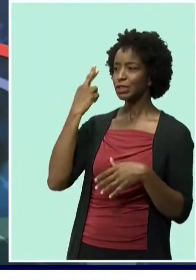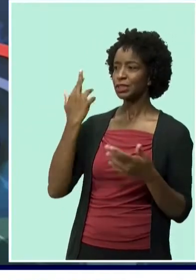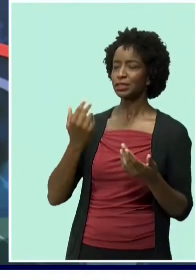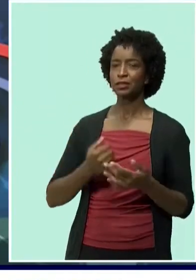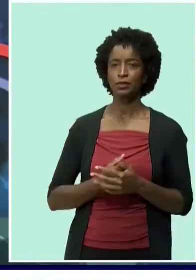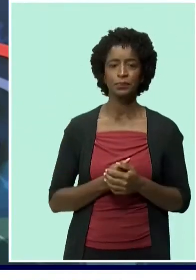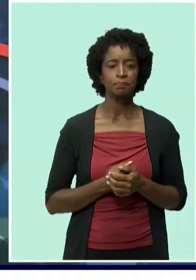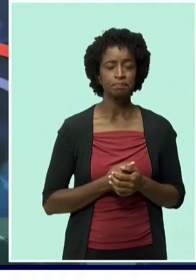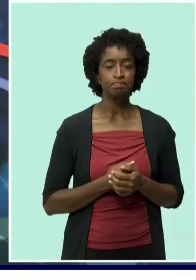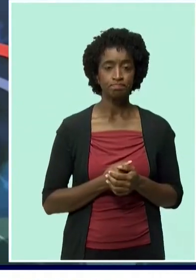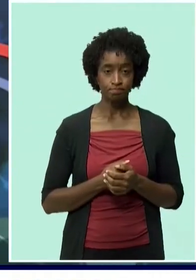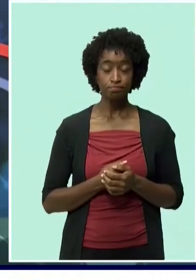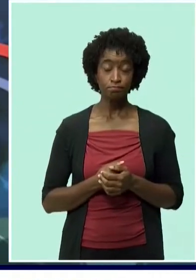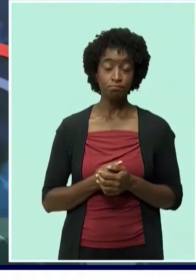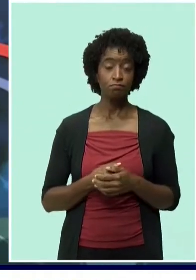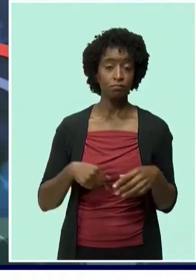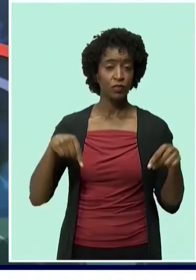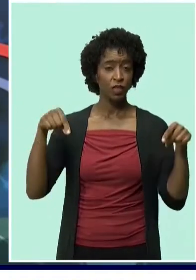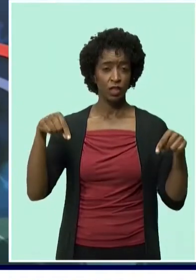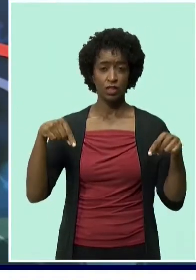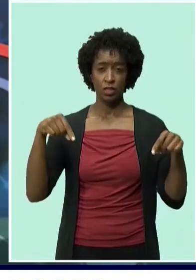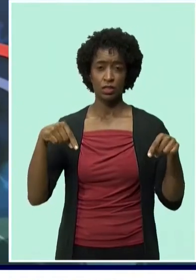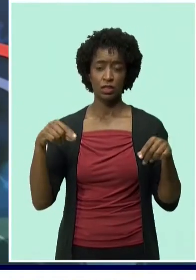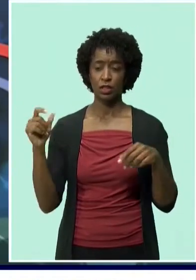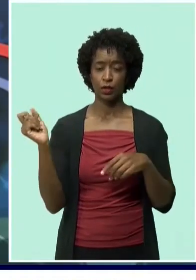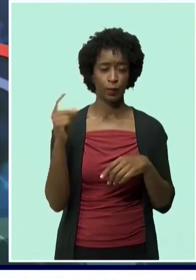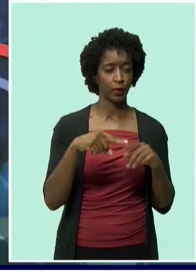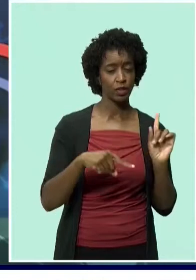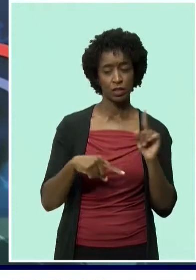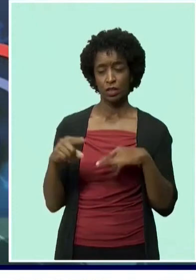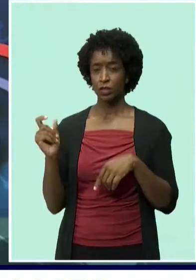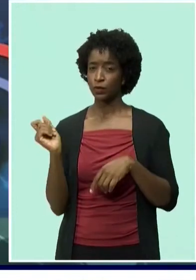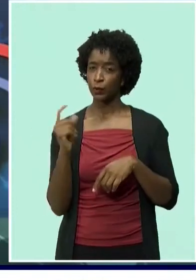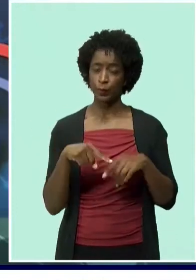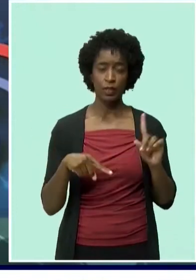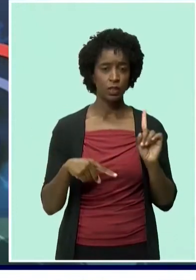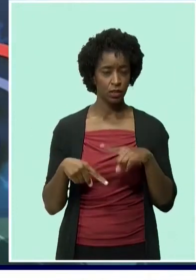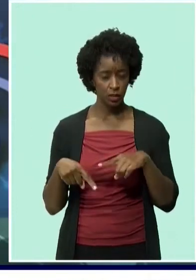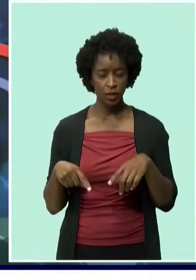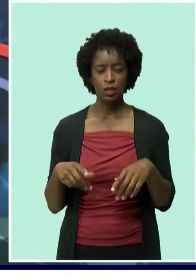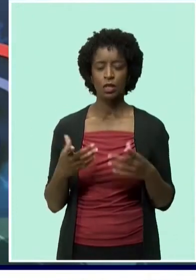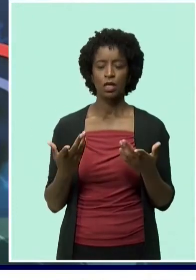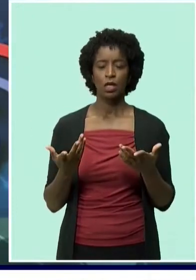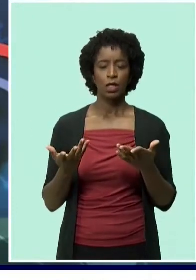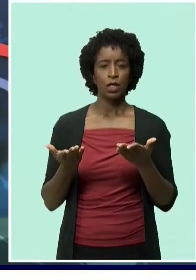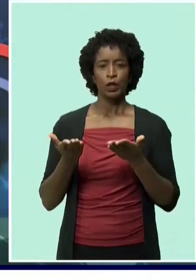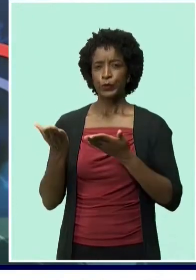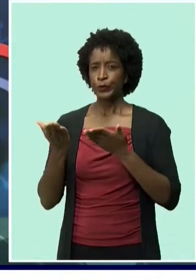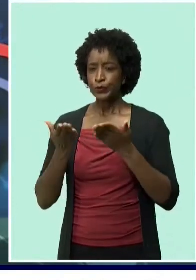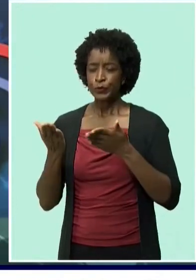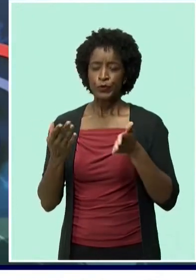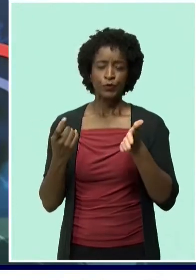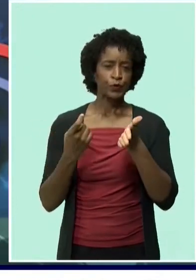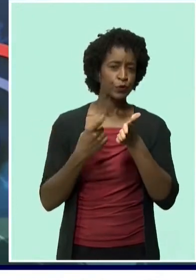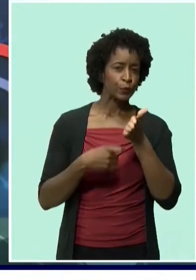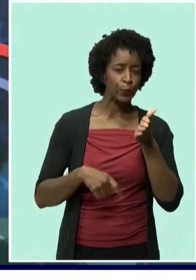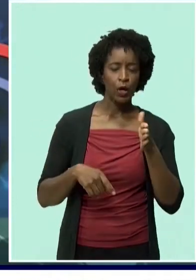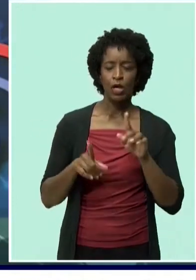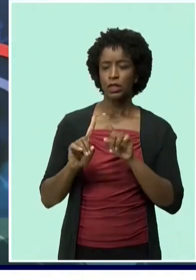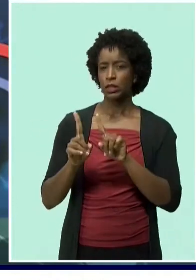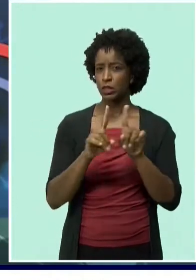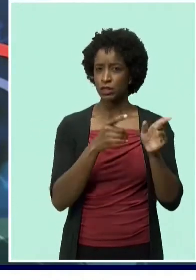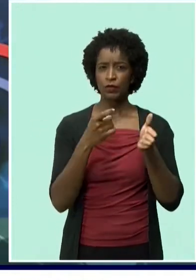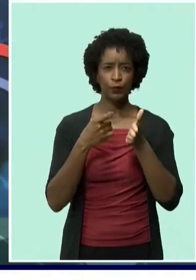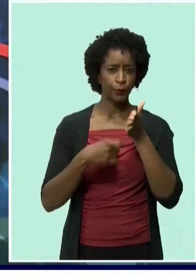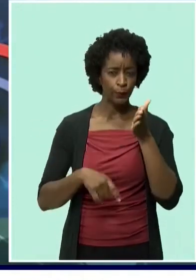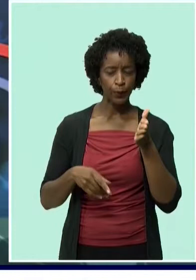During today's hearing, some of the proposed price increases of certain products and services were revealed, like a damaged 1 pH meter moving